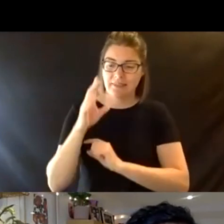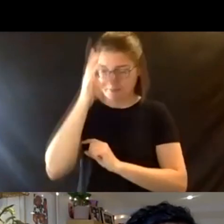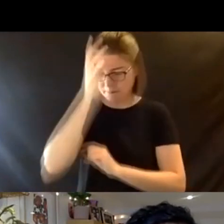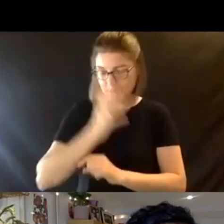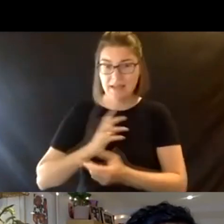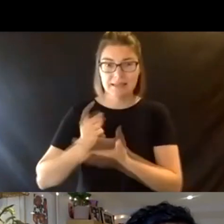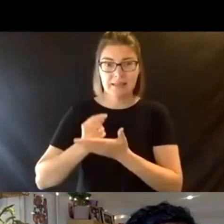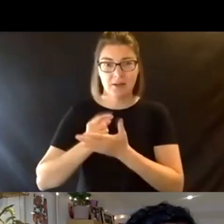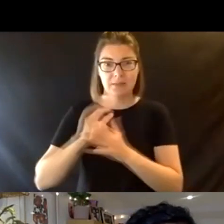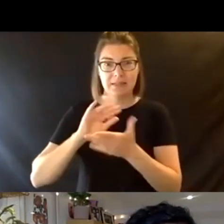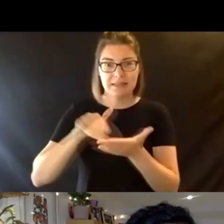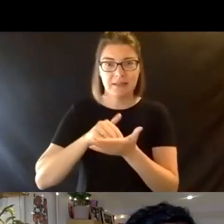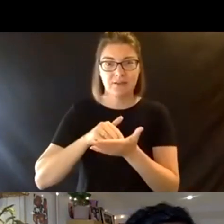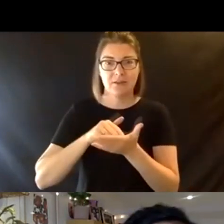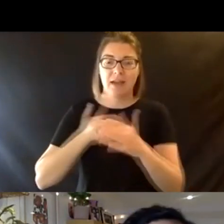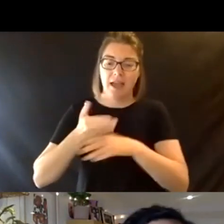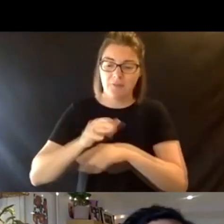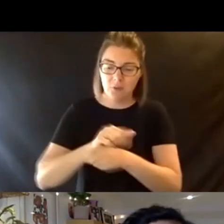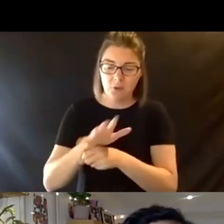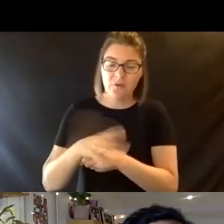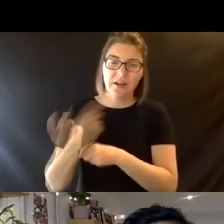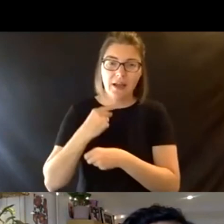tea or a coffee. I would love to chat.